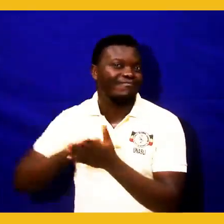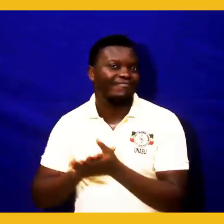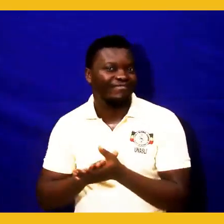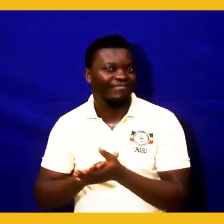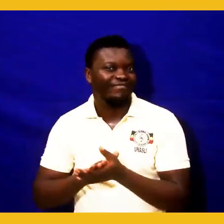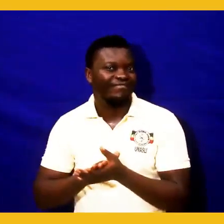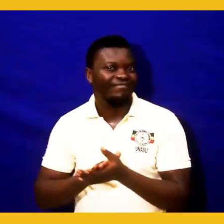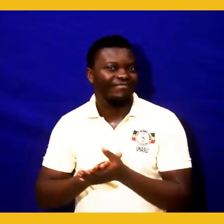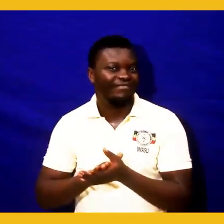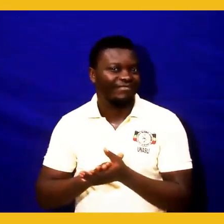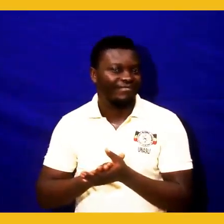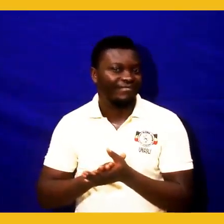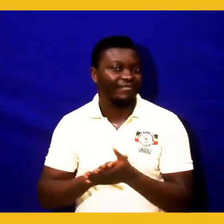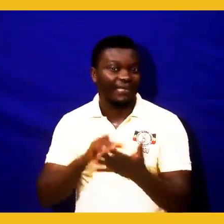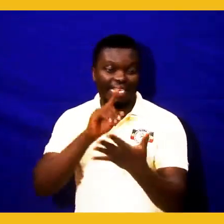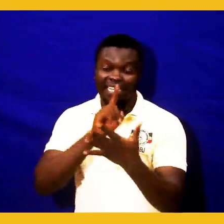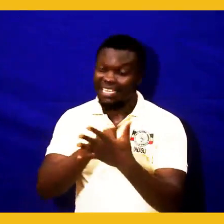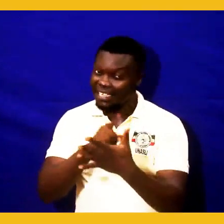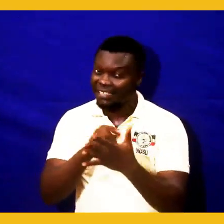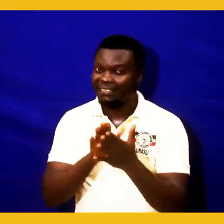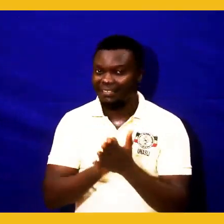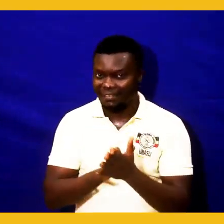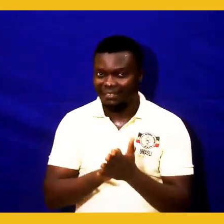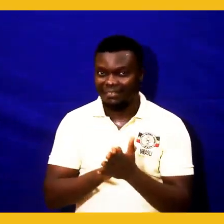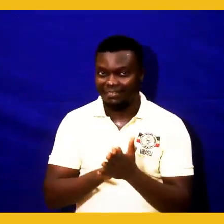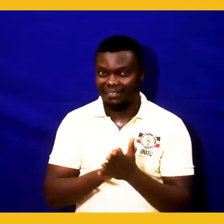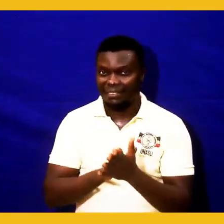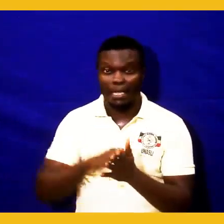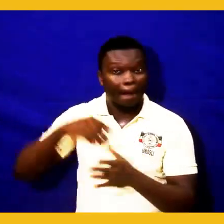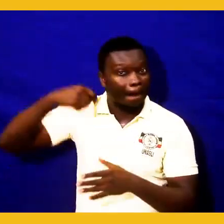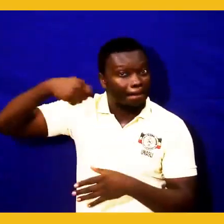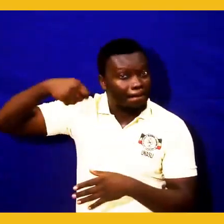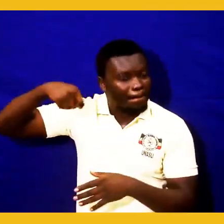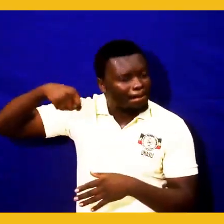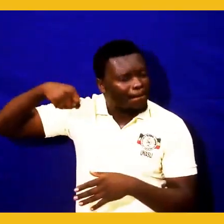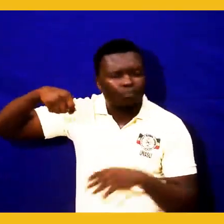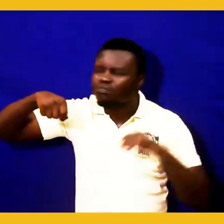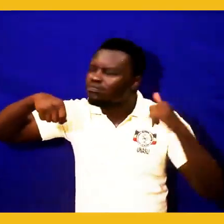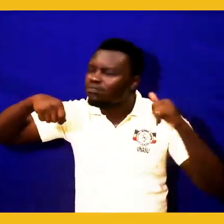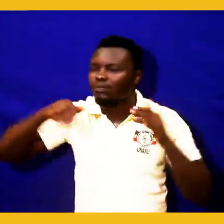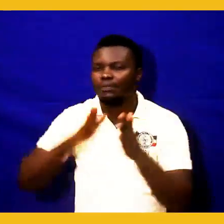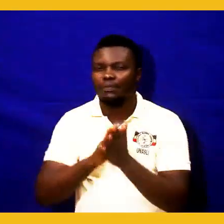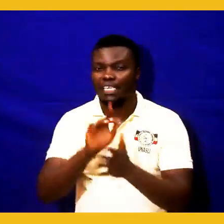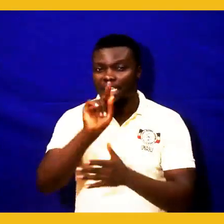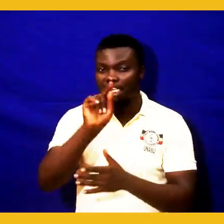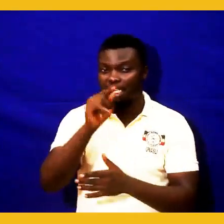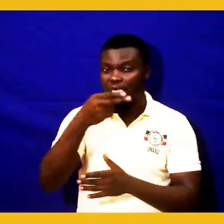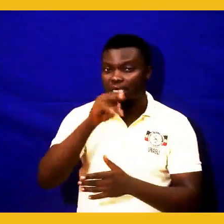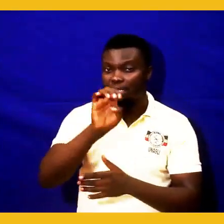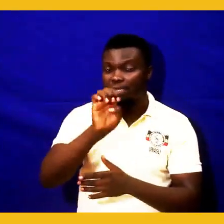Number 5. The bell is ringing.